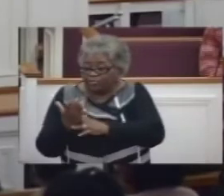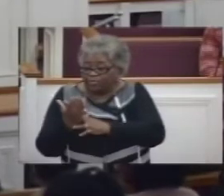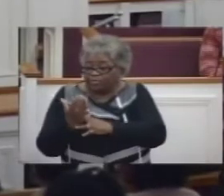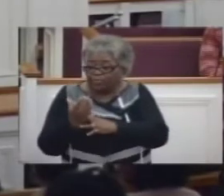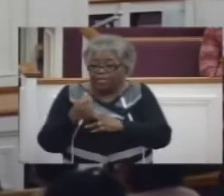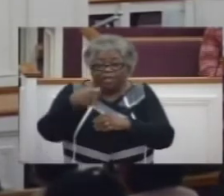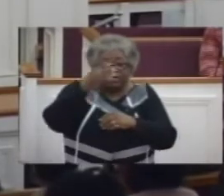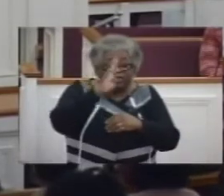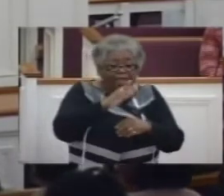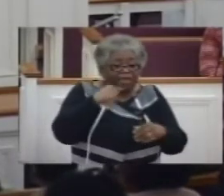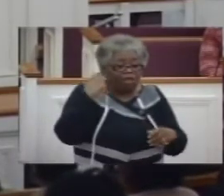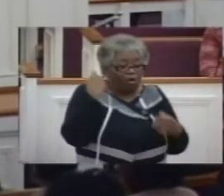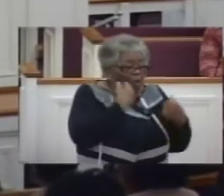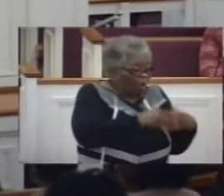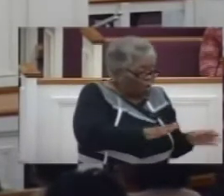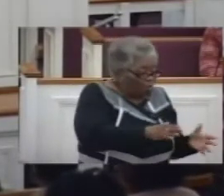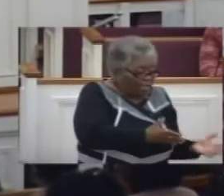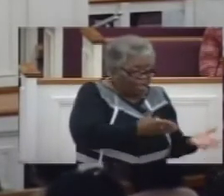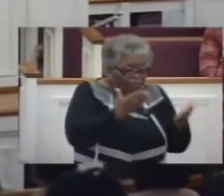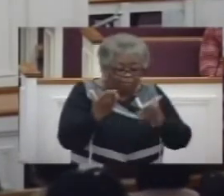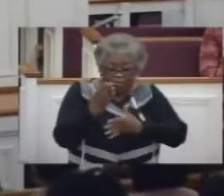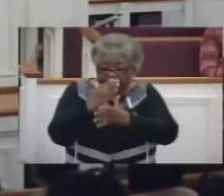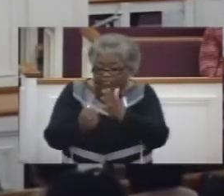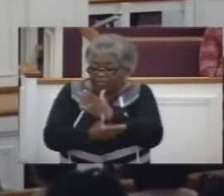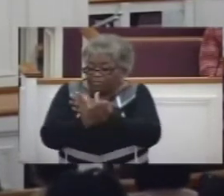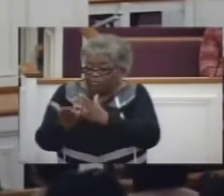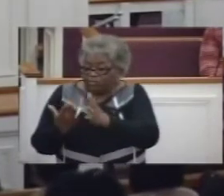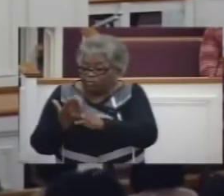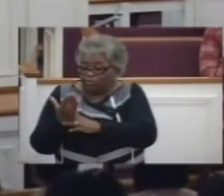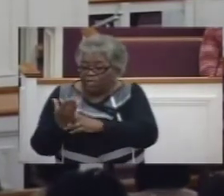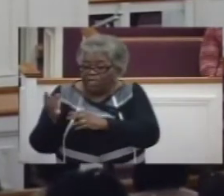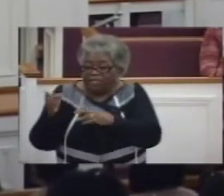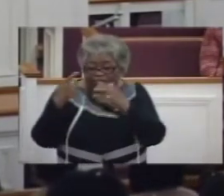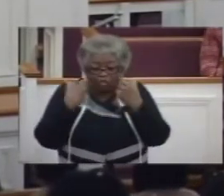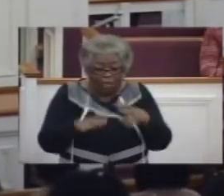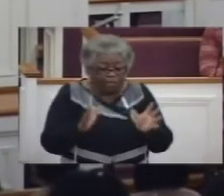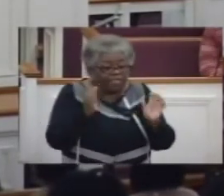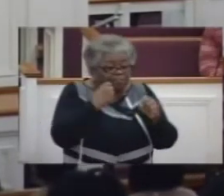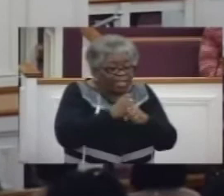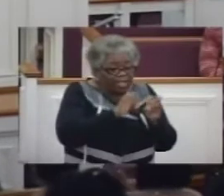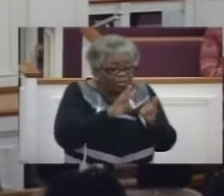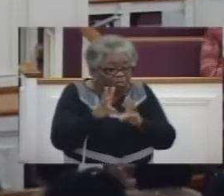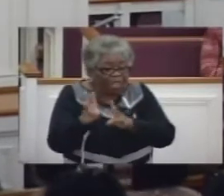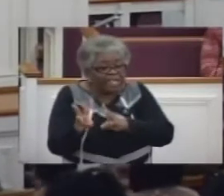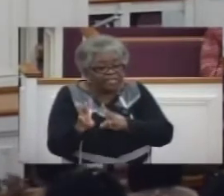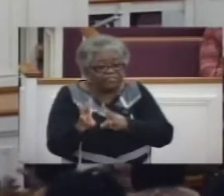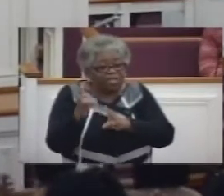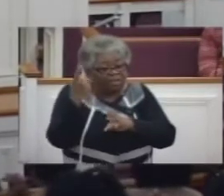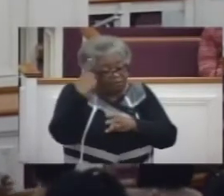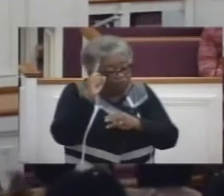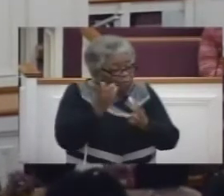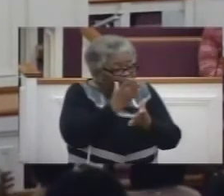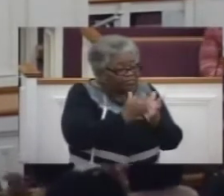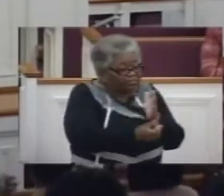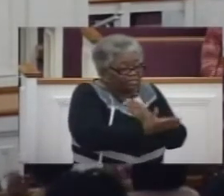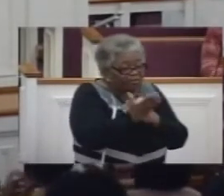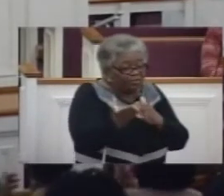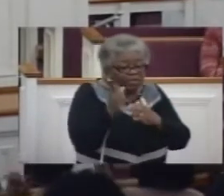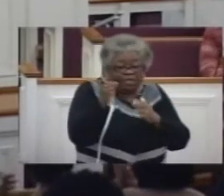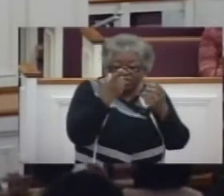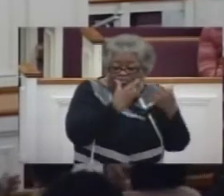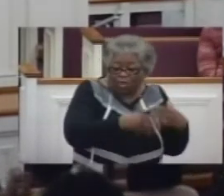God has already brought some of you through. He's already made ways for some of you.